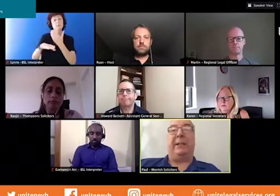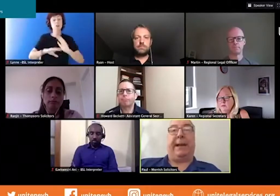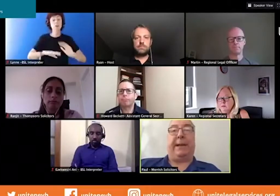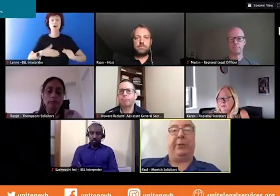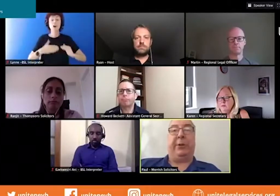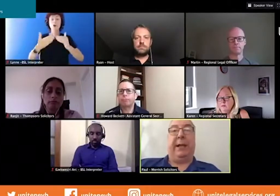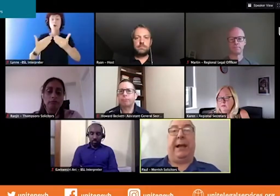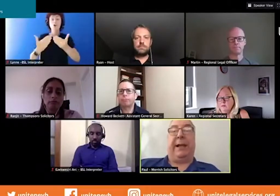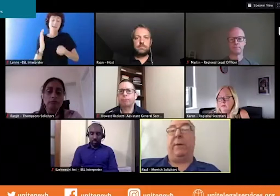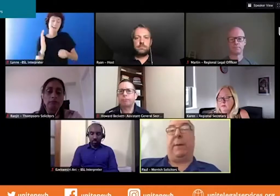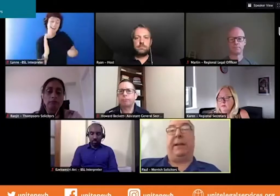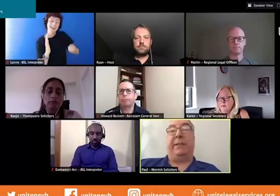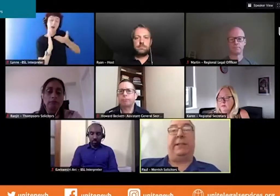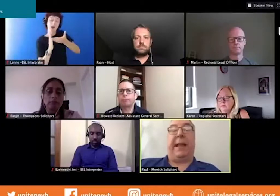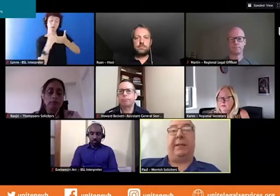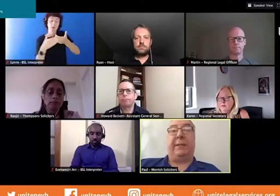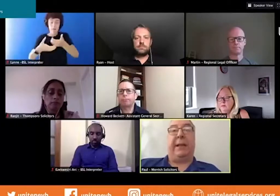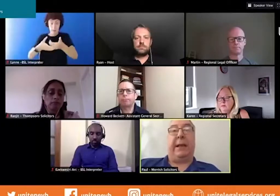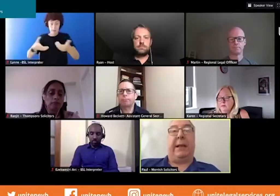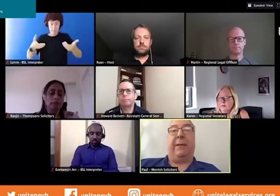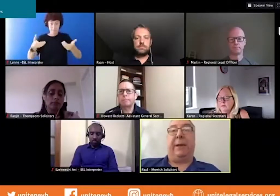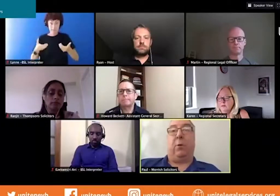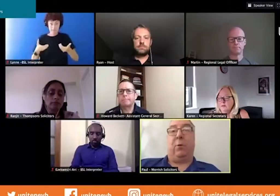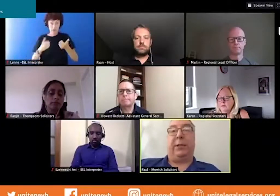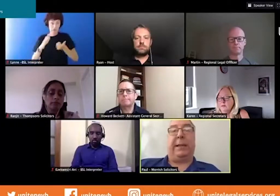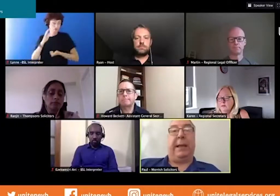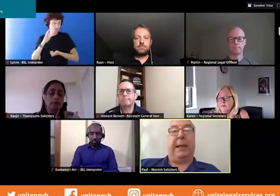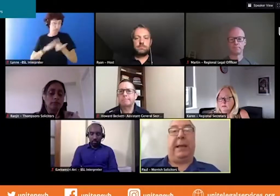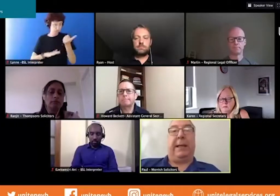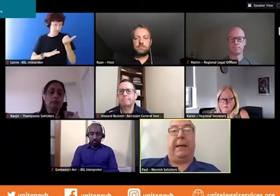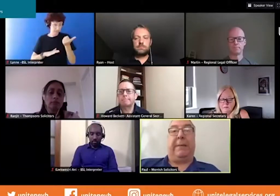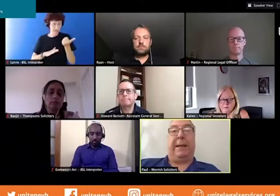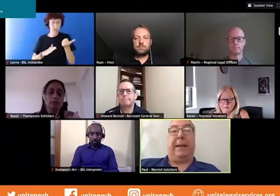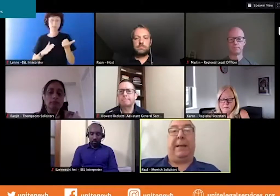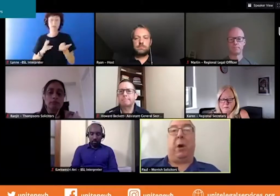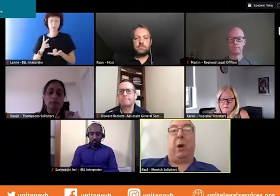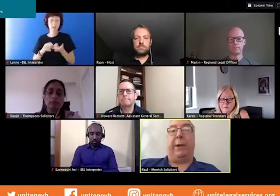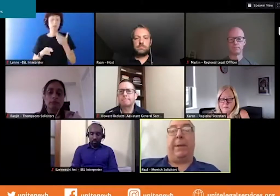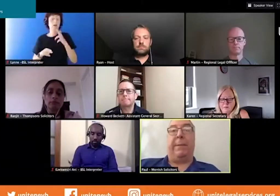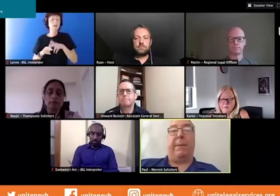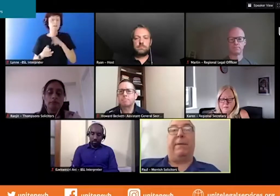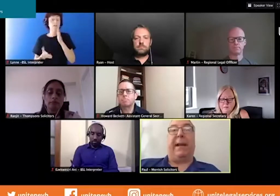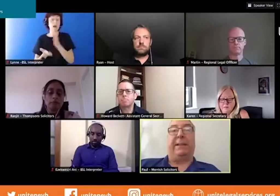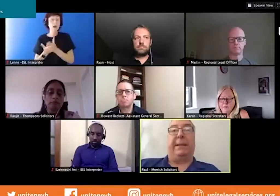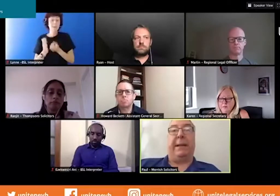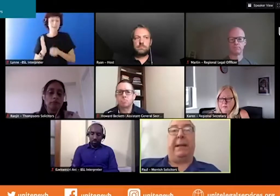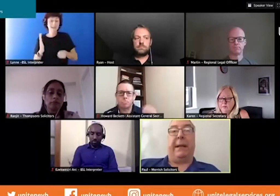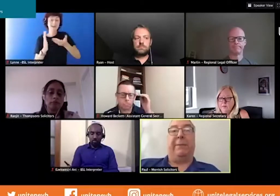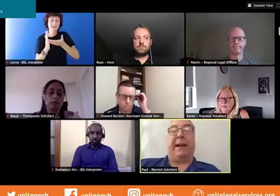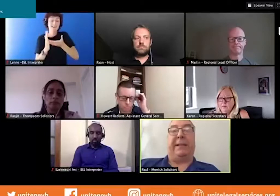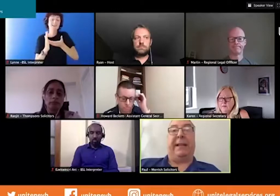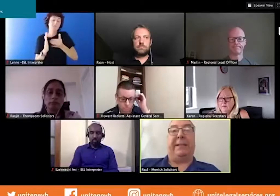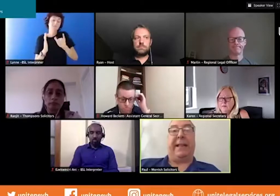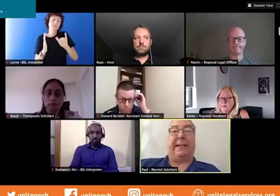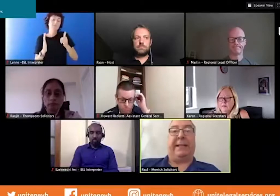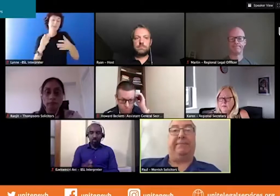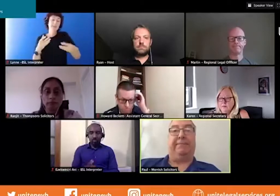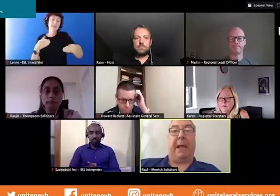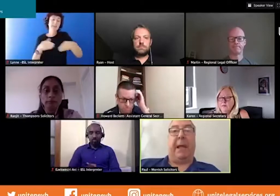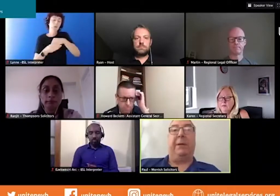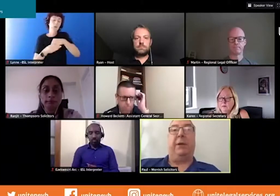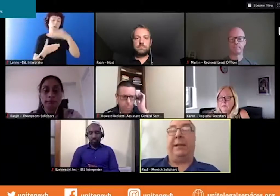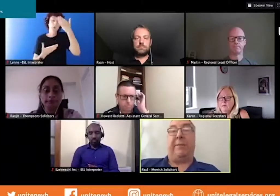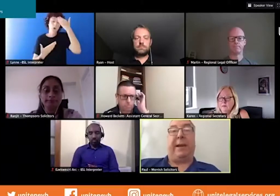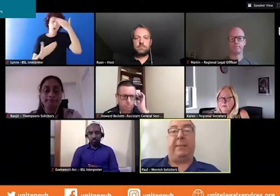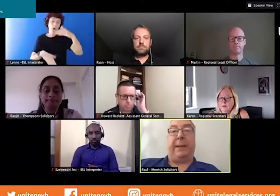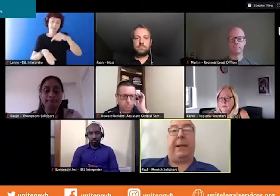enhanced package, and if the package is enhanced, then of course the holiday pay might be factored into that.